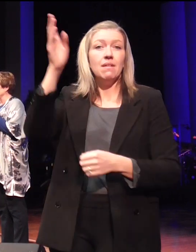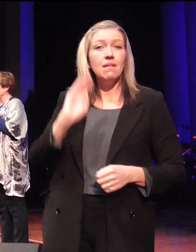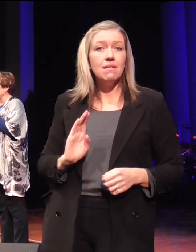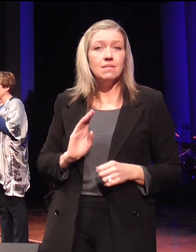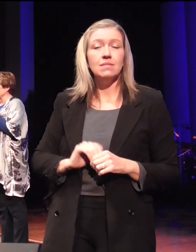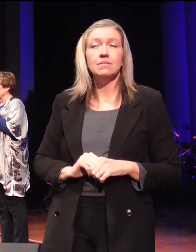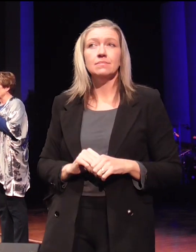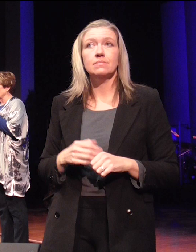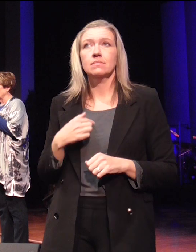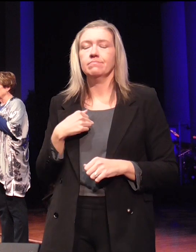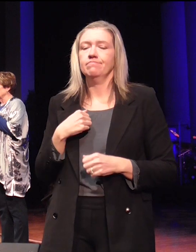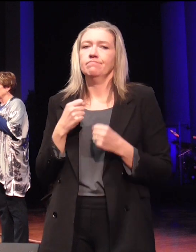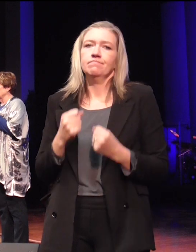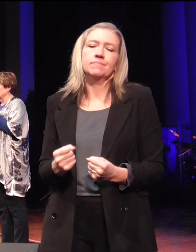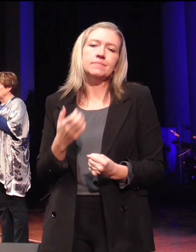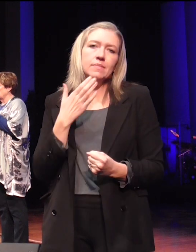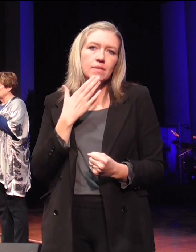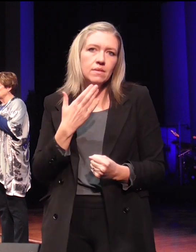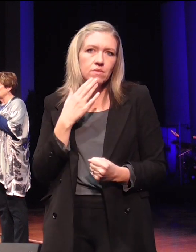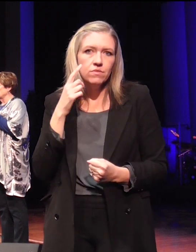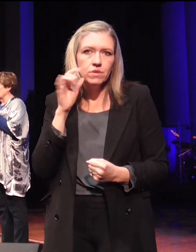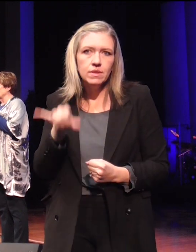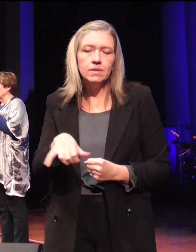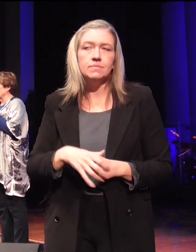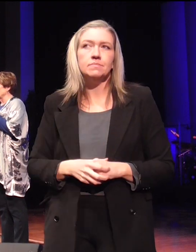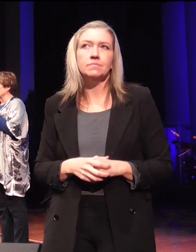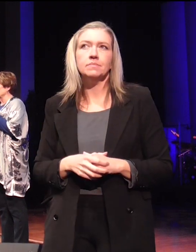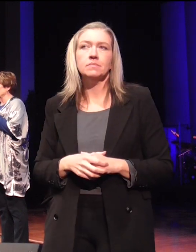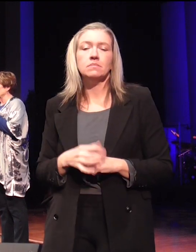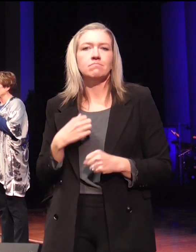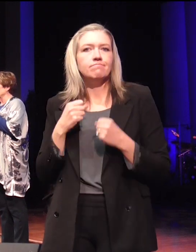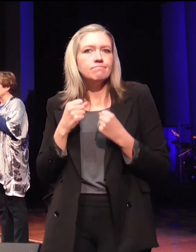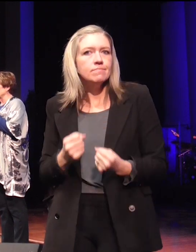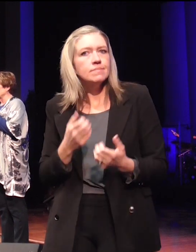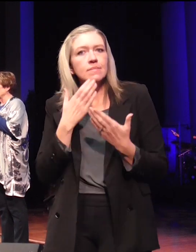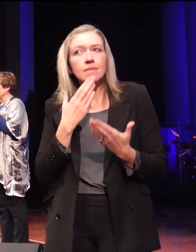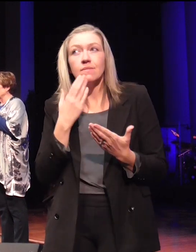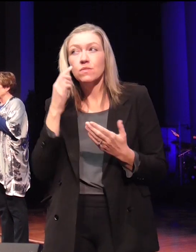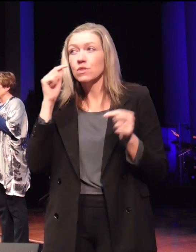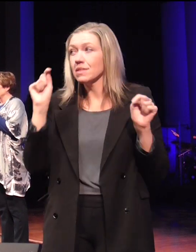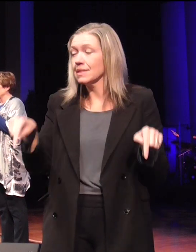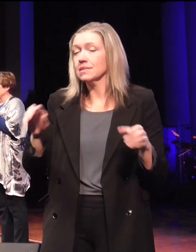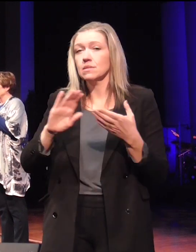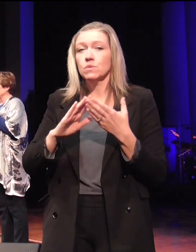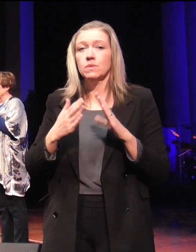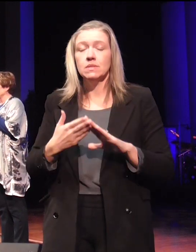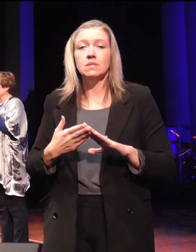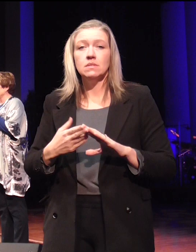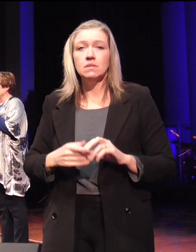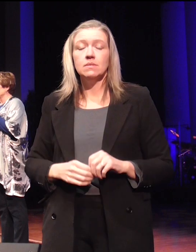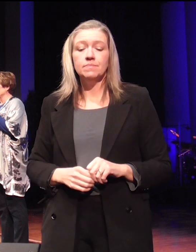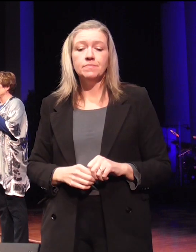so deeply thankful for that. I'm deeply thankful for this community